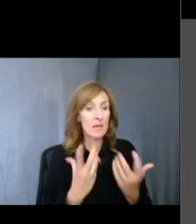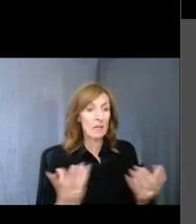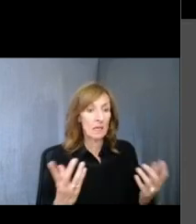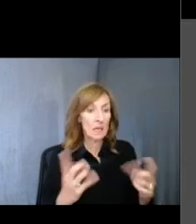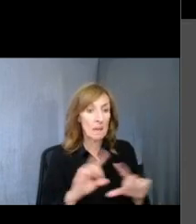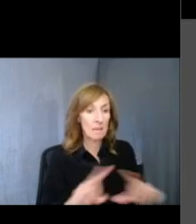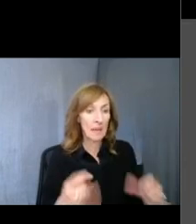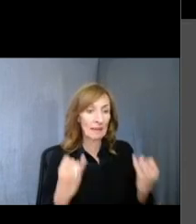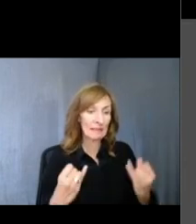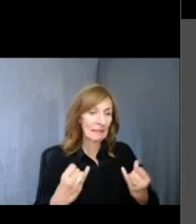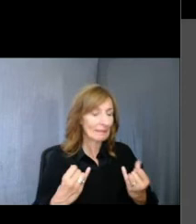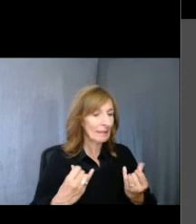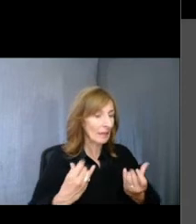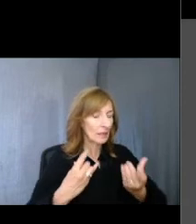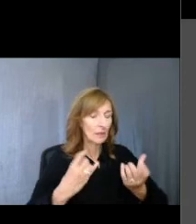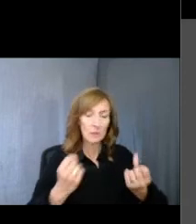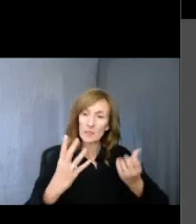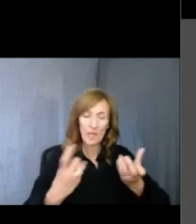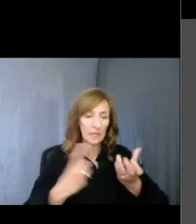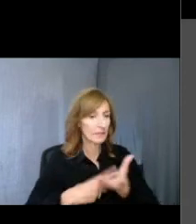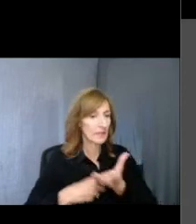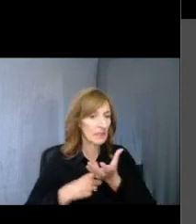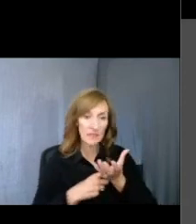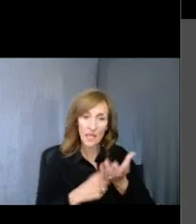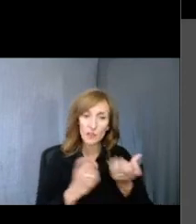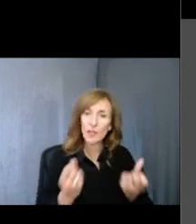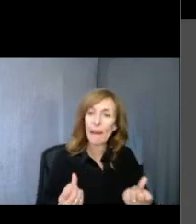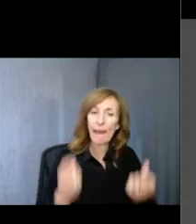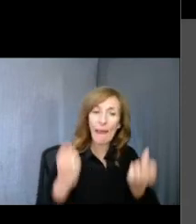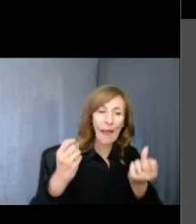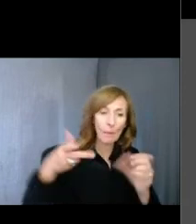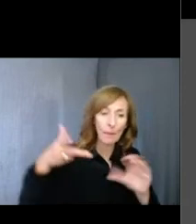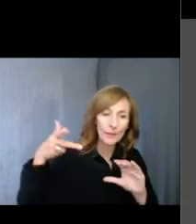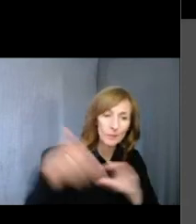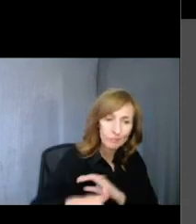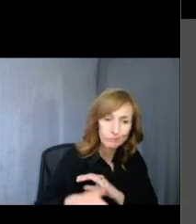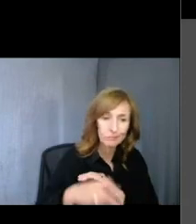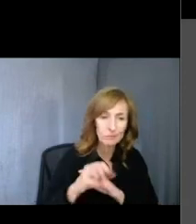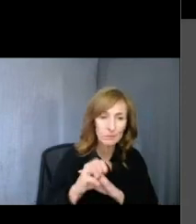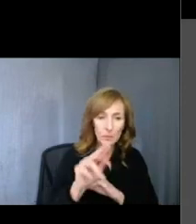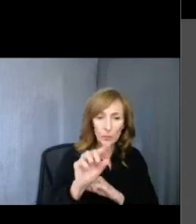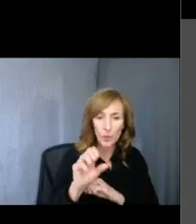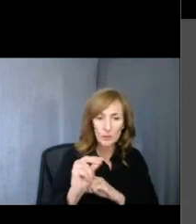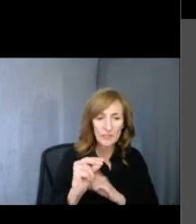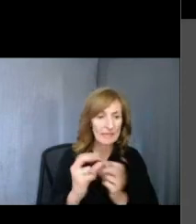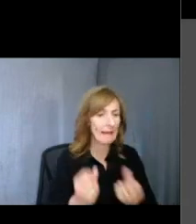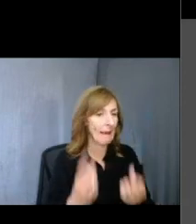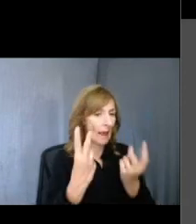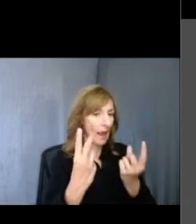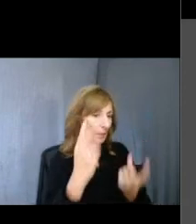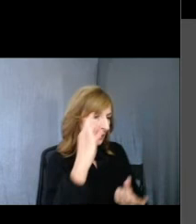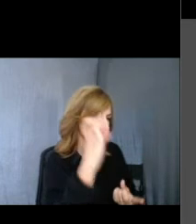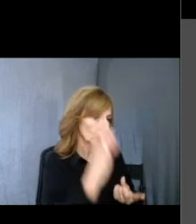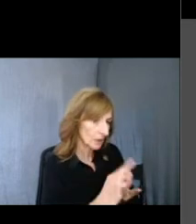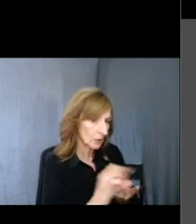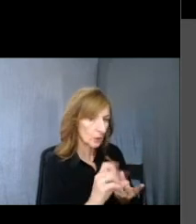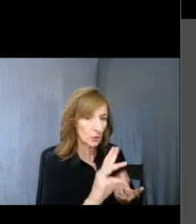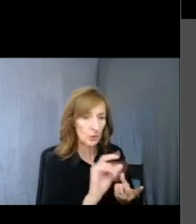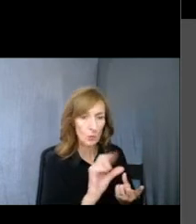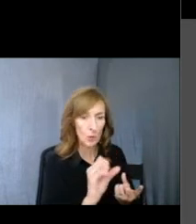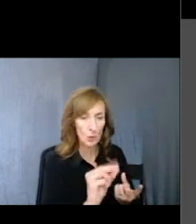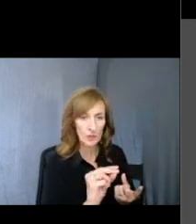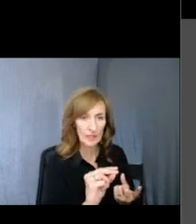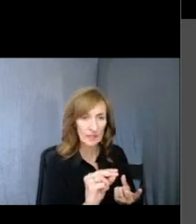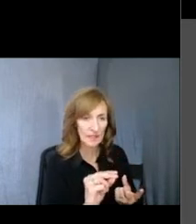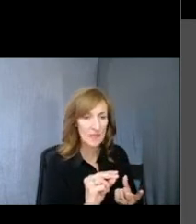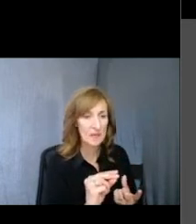kidney disease? Like, how much reduction in protein? Most of our commercial adult maintenance